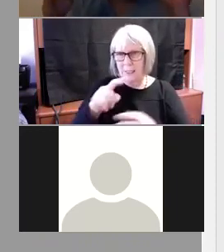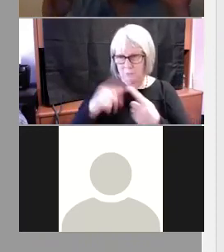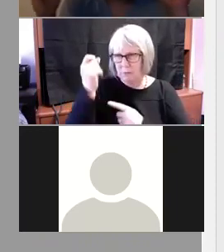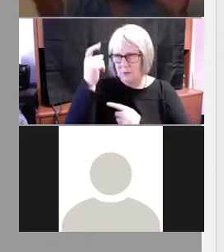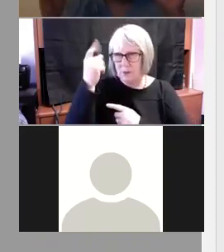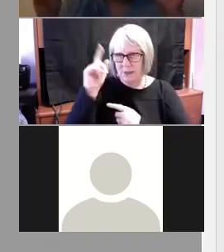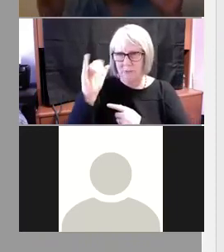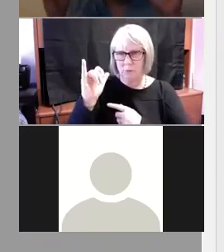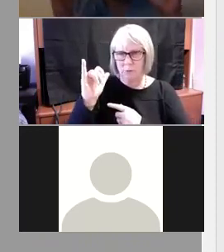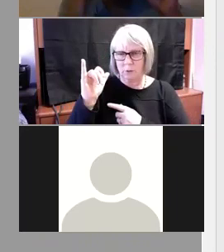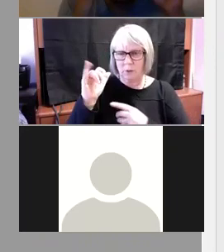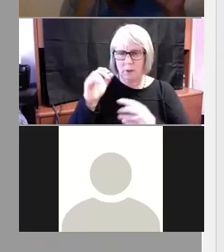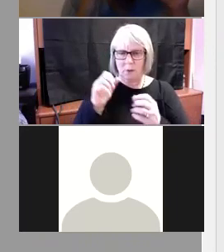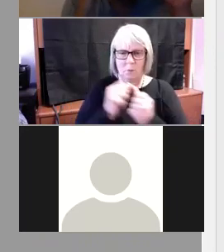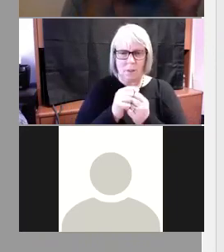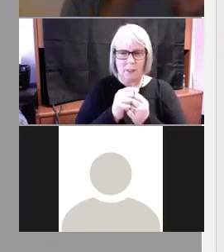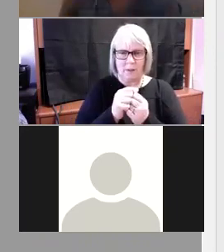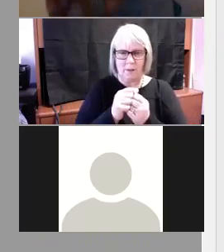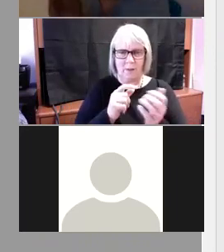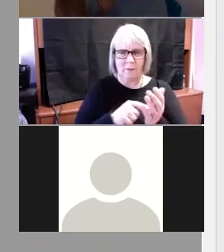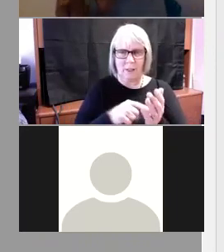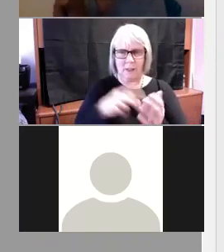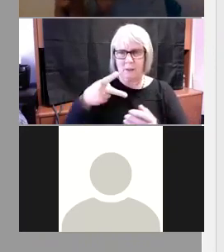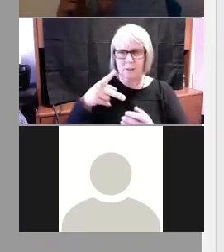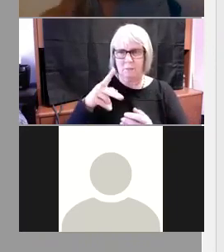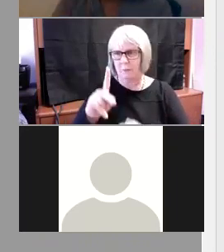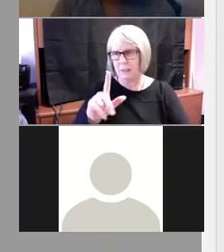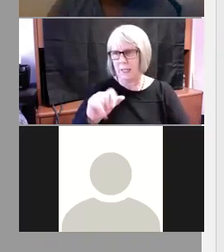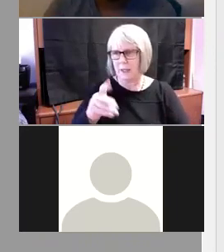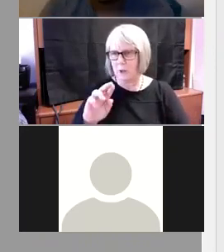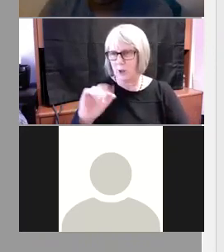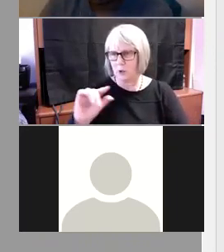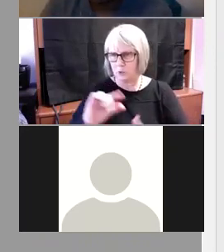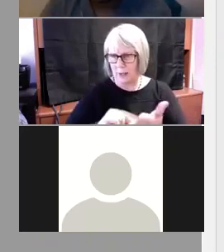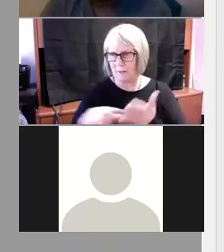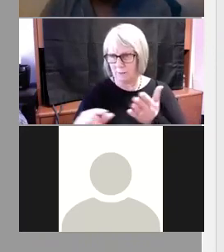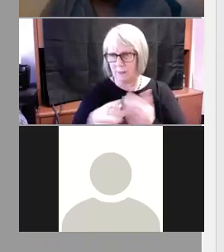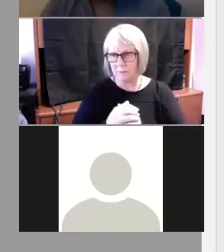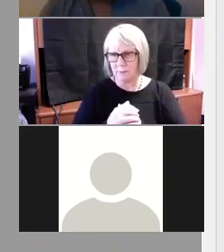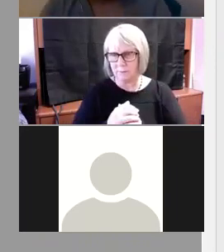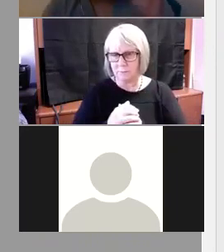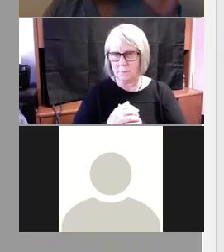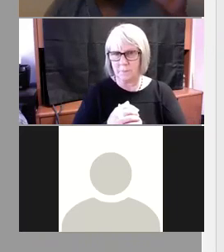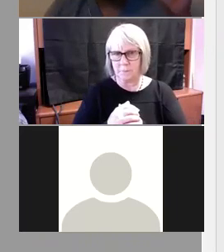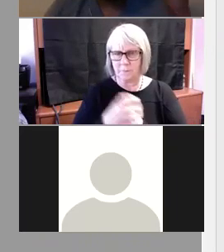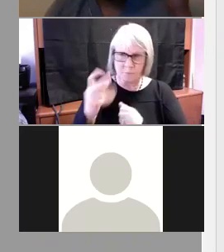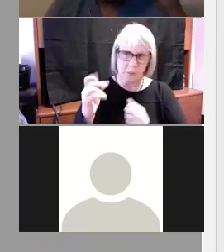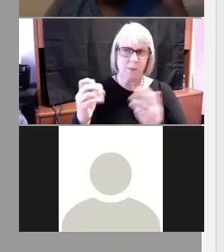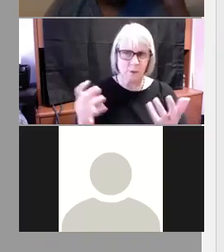understand in terms of this planar graph and non-planar graphs. Okay,